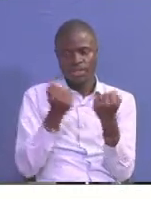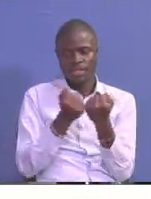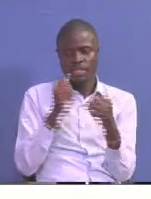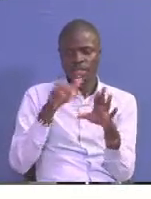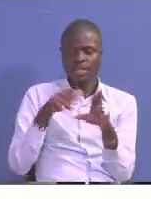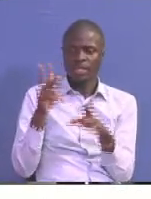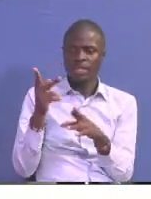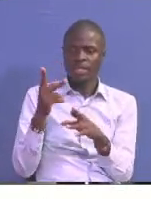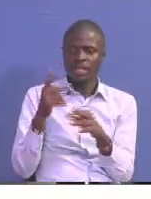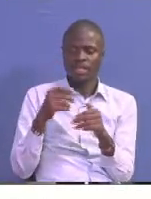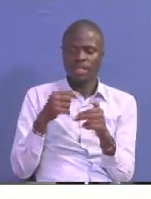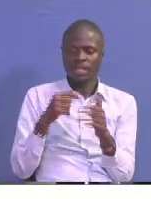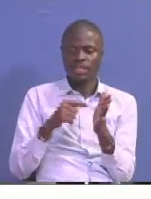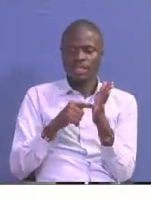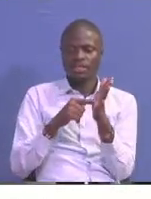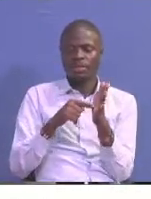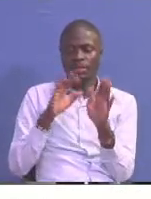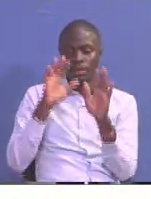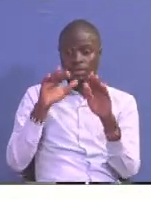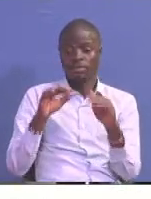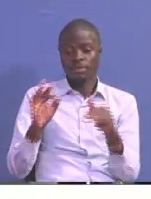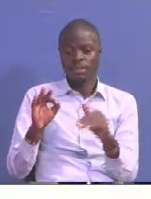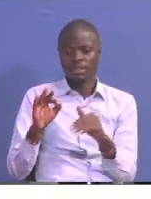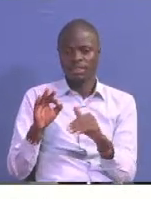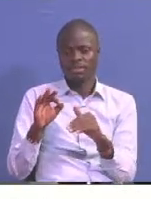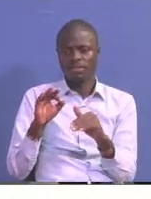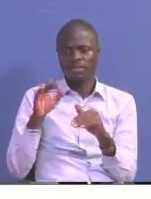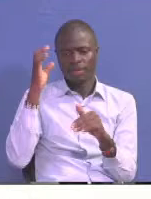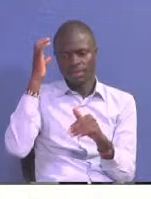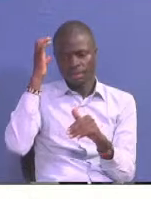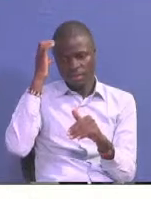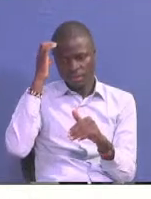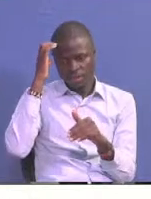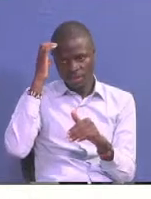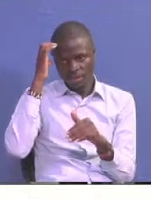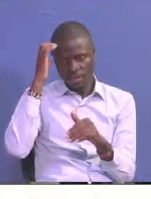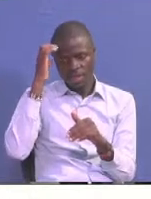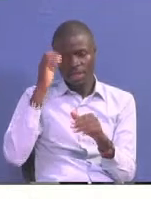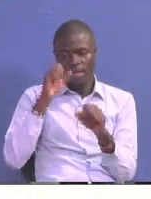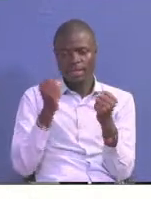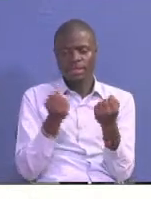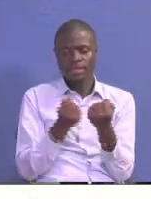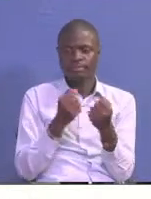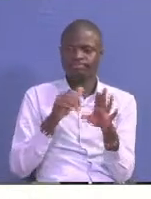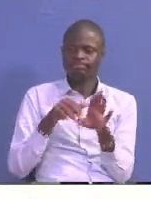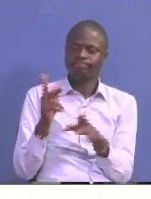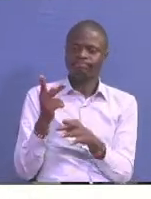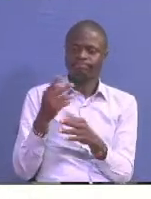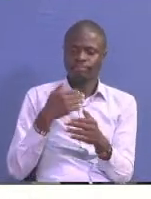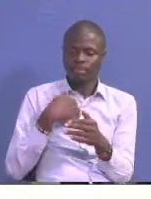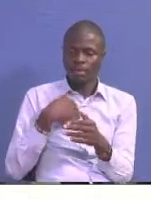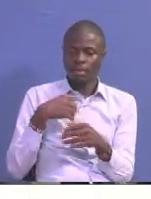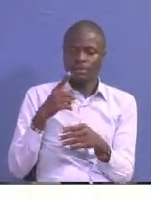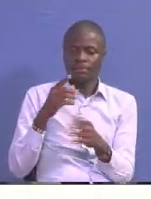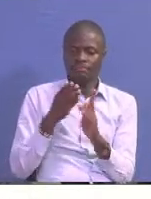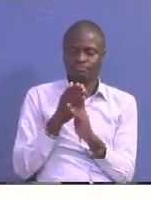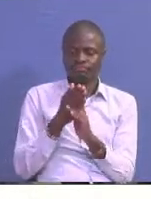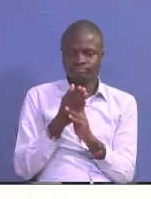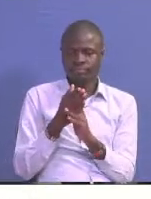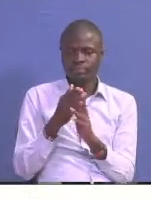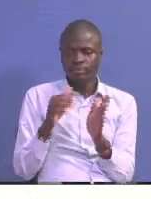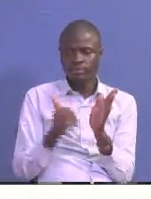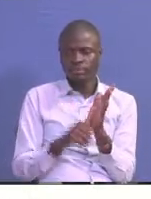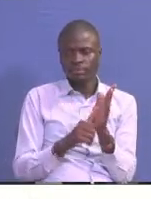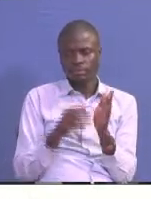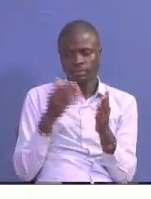just highlighting the significant milestones that the education sector in Kenya has hit. And he has